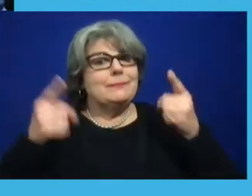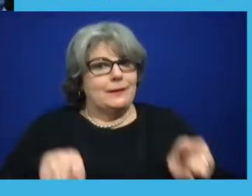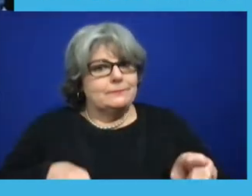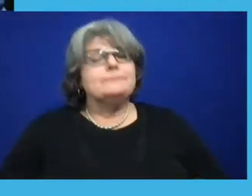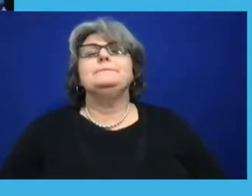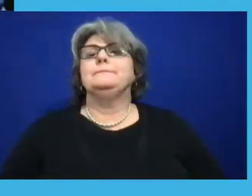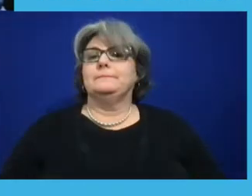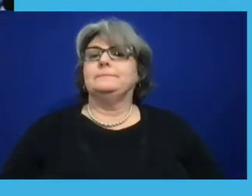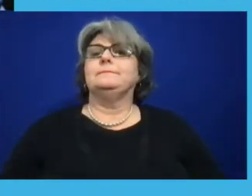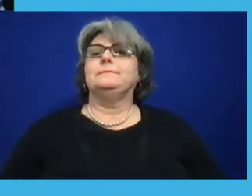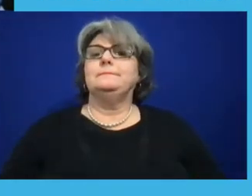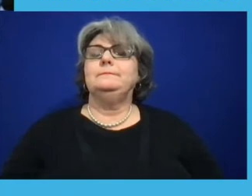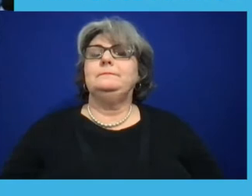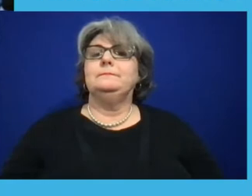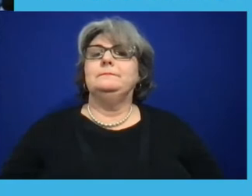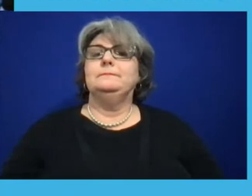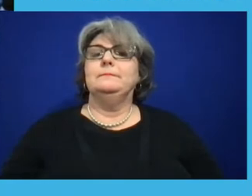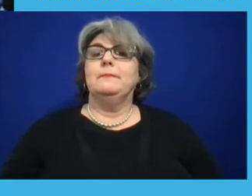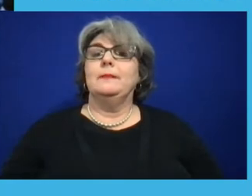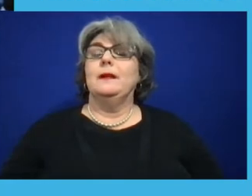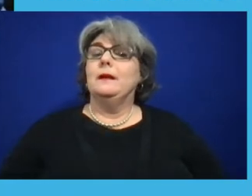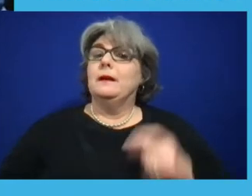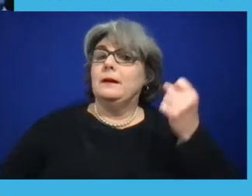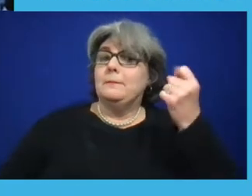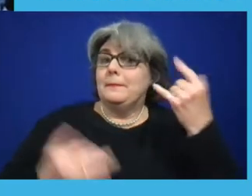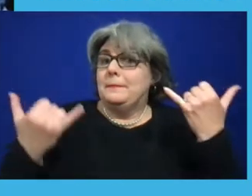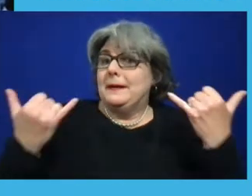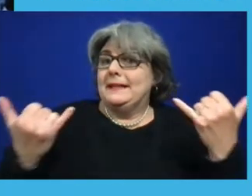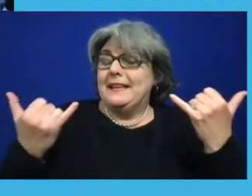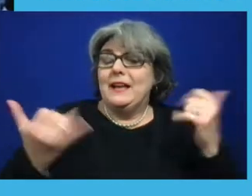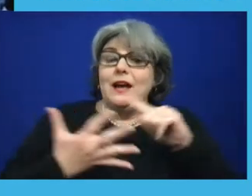Politicians, just like all of us, can make mistakes.